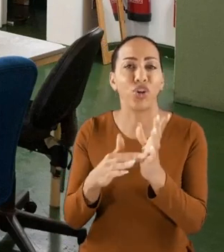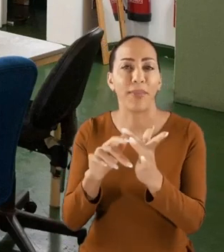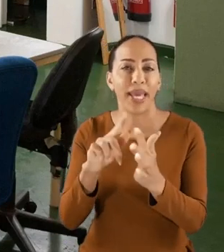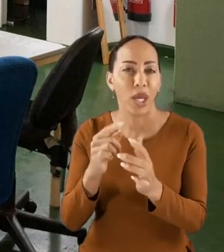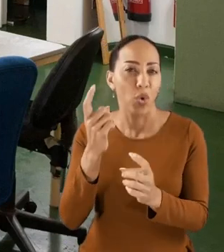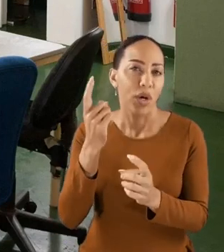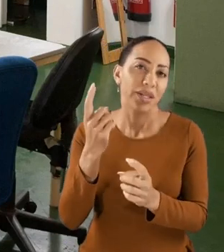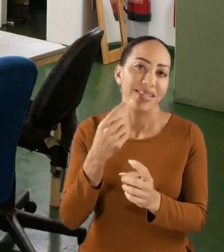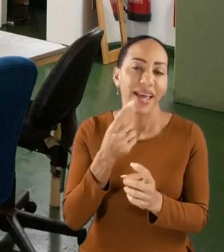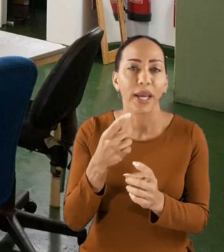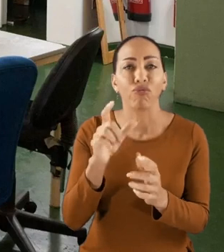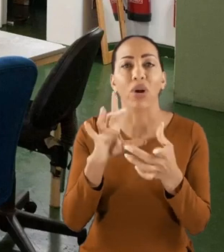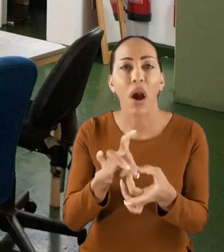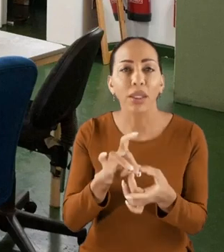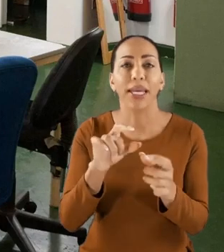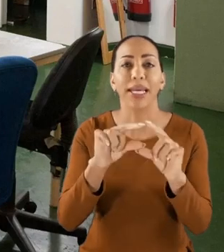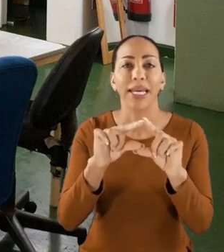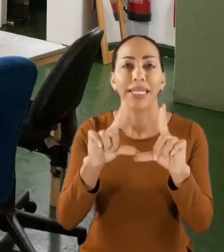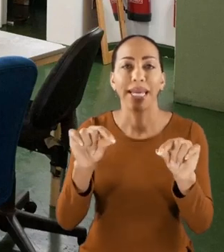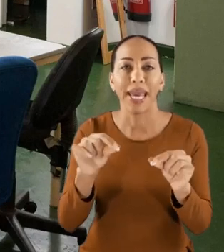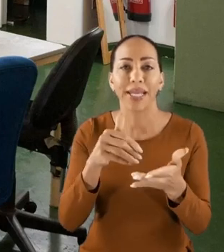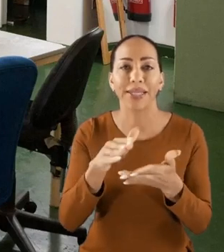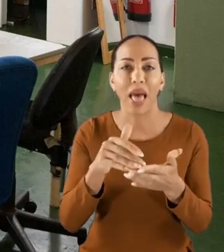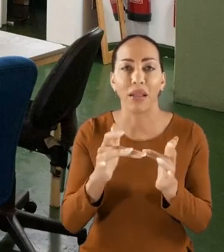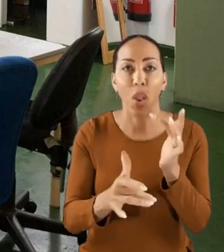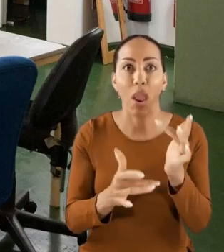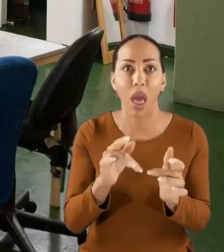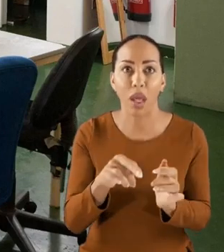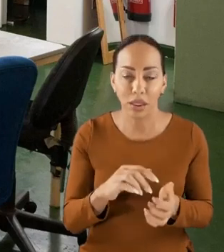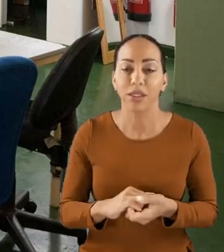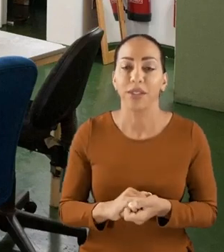Jamie was talking about online ticket sales and